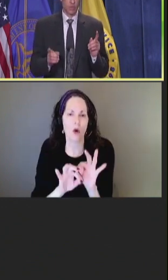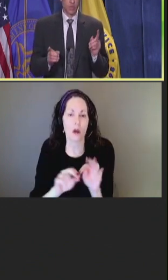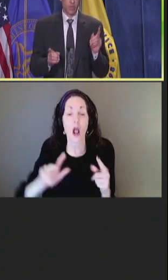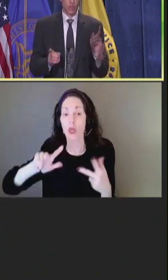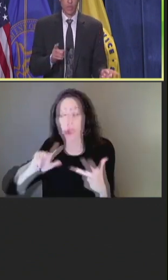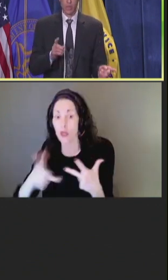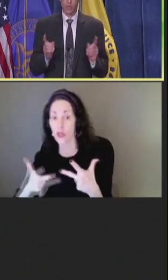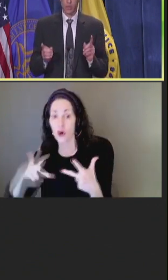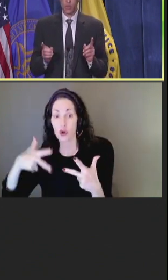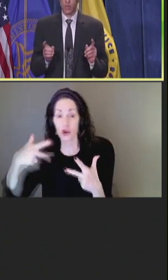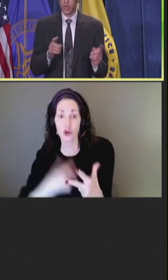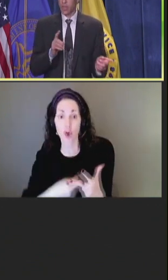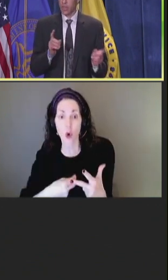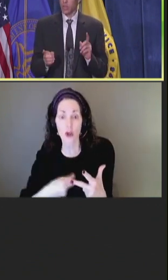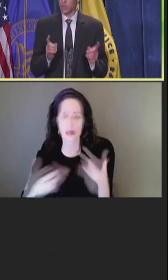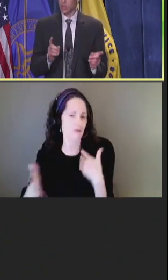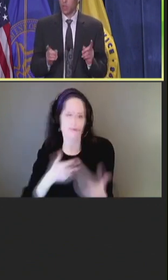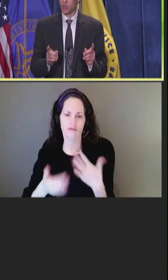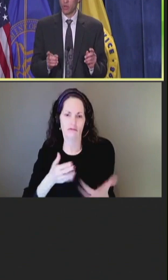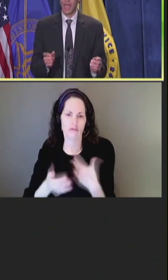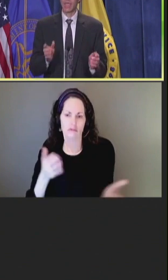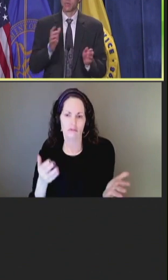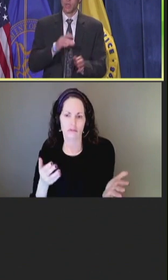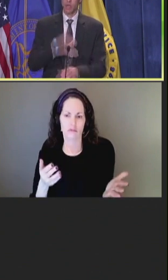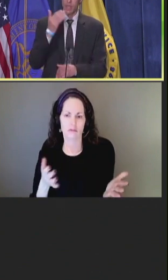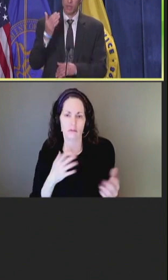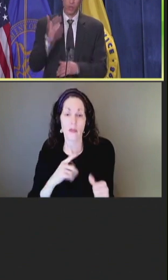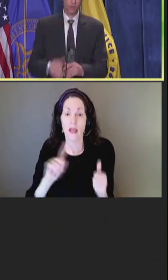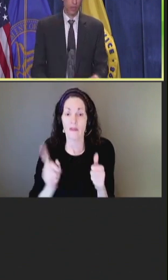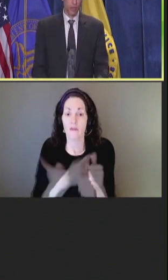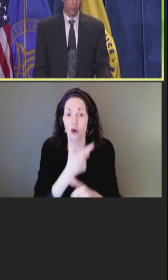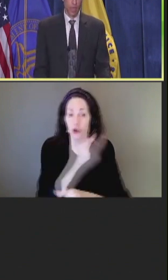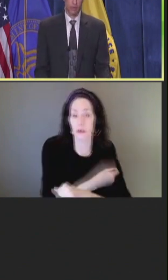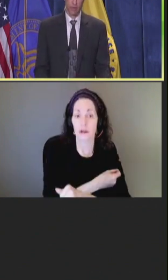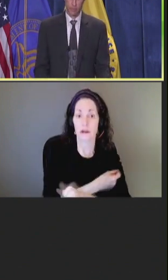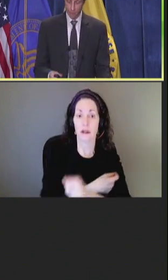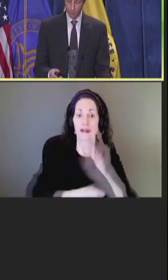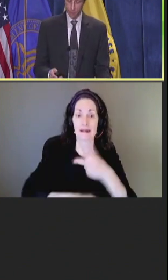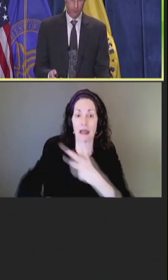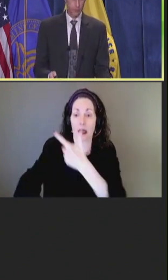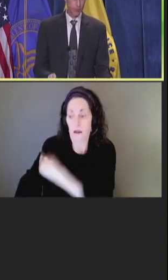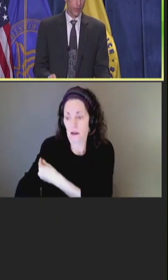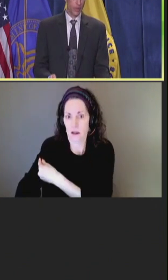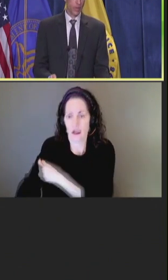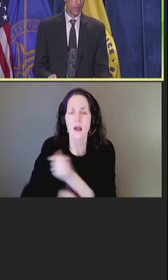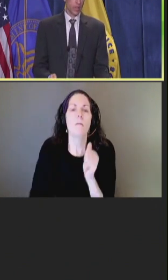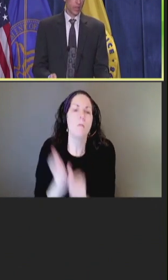switch between dose 1 and dose 2, the initial exposure, that is where you're getting your benefit.